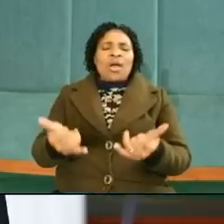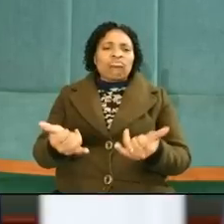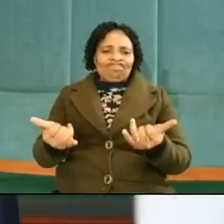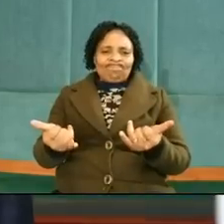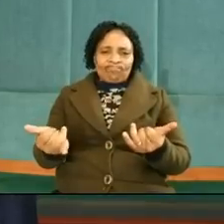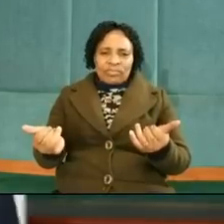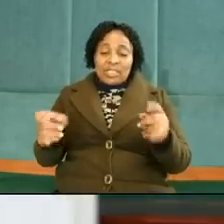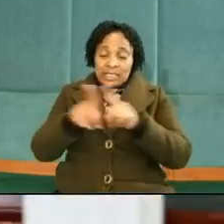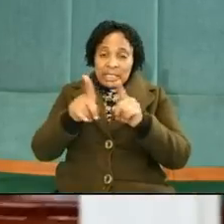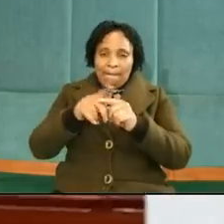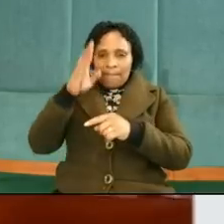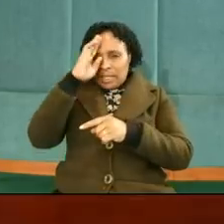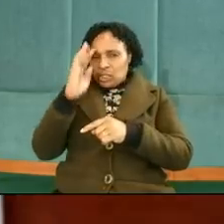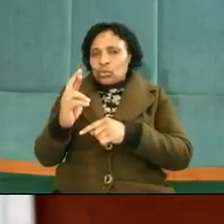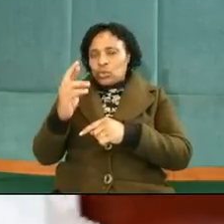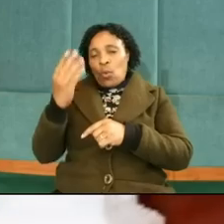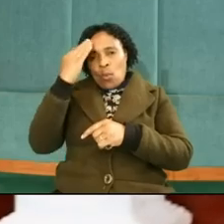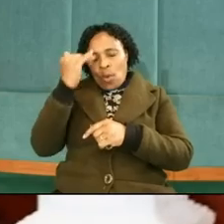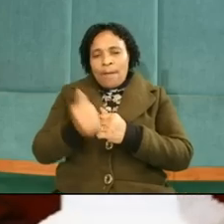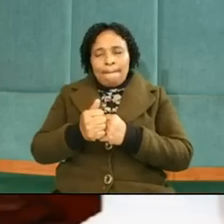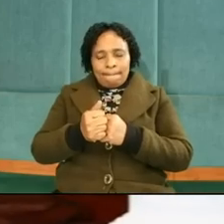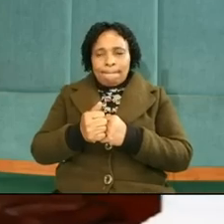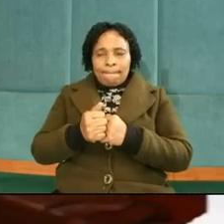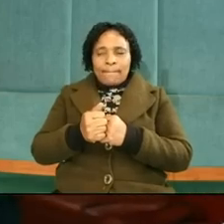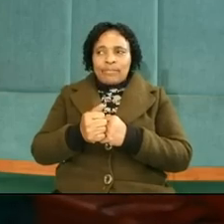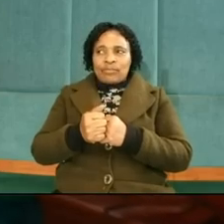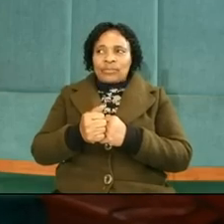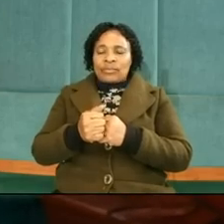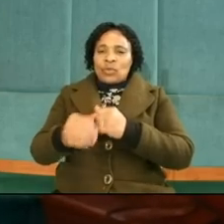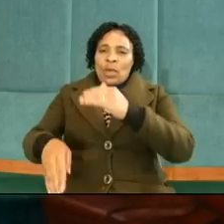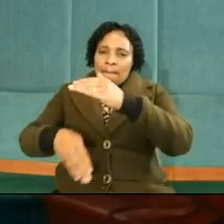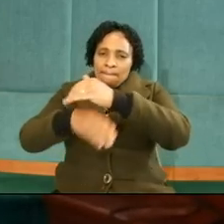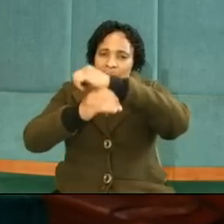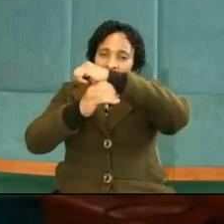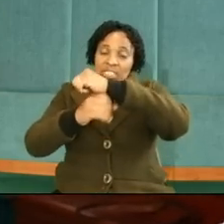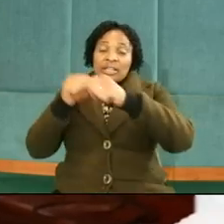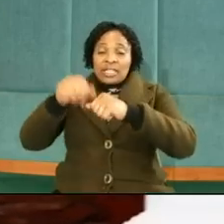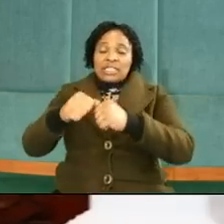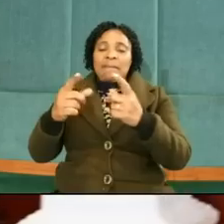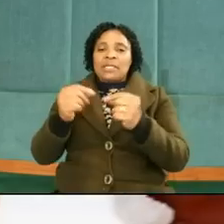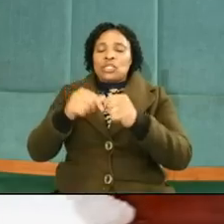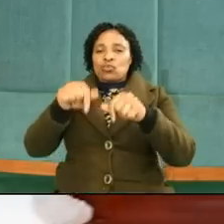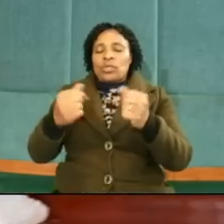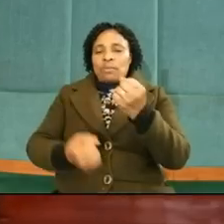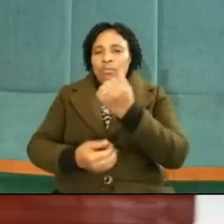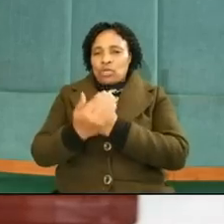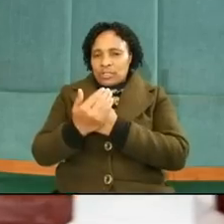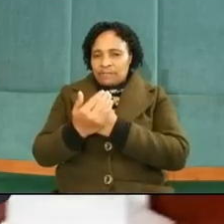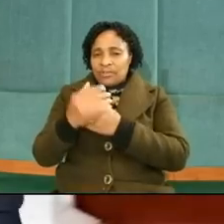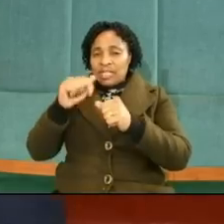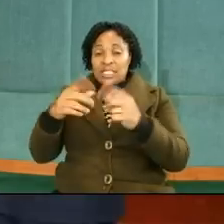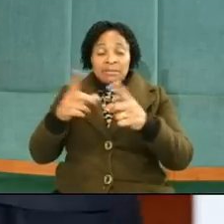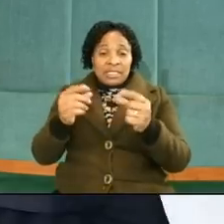same reason why we are unpacking this message this morning. This message